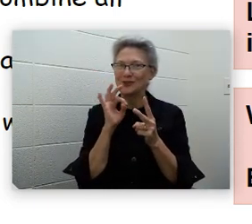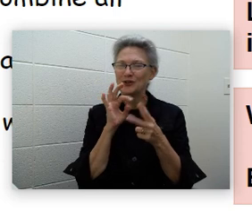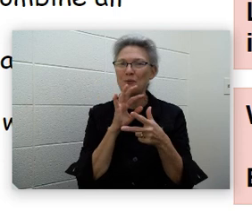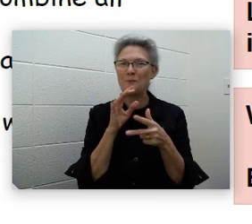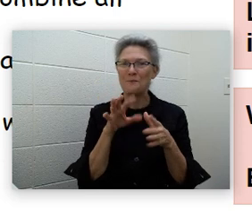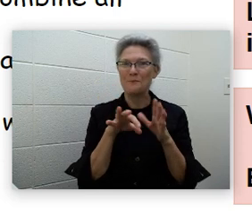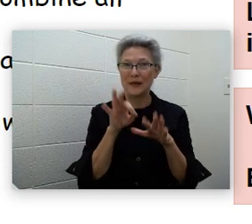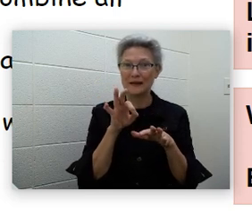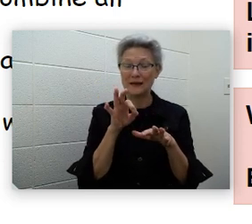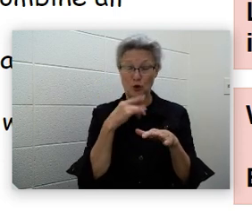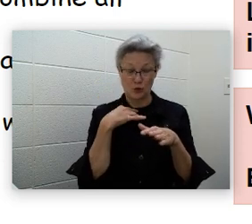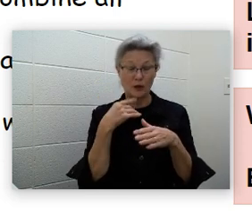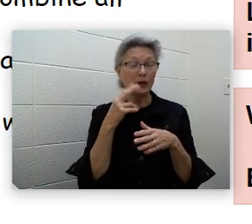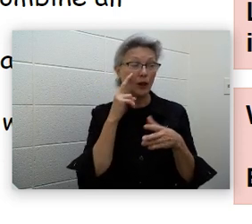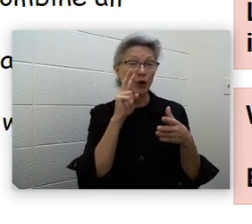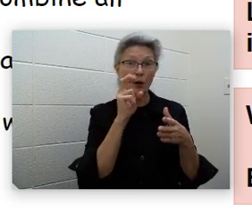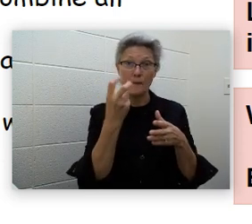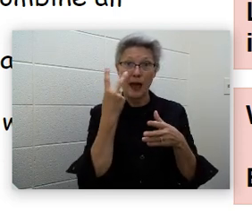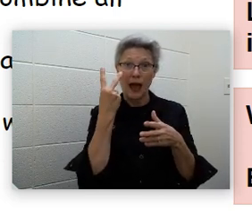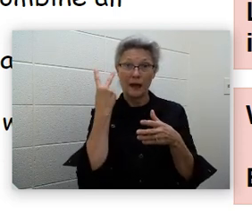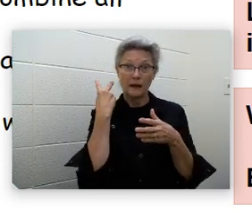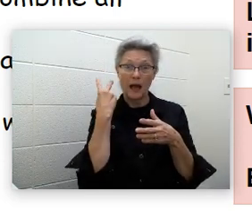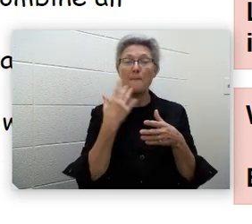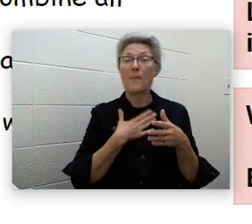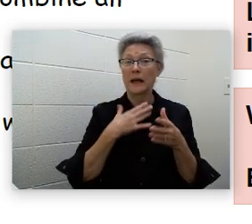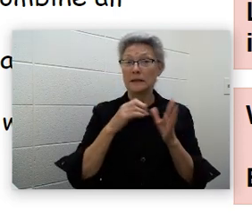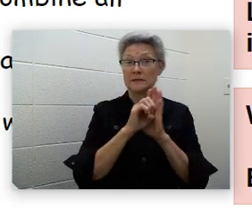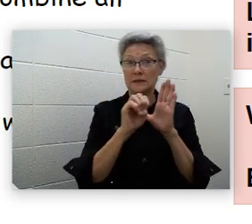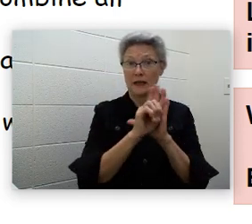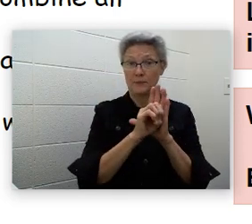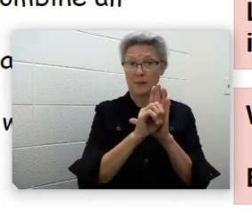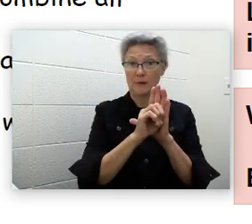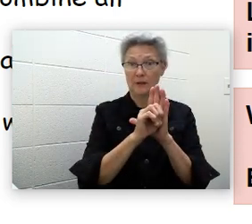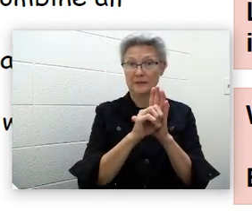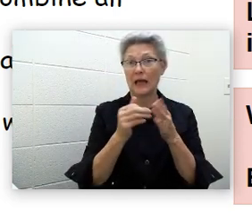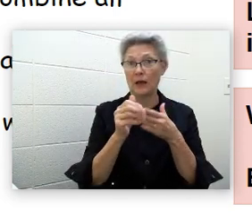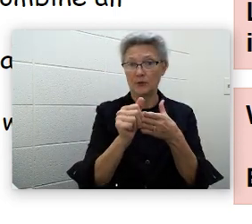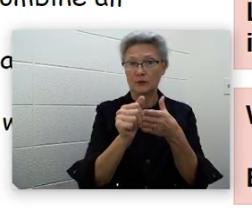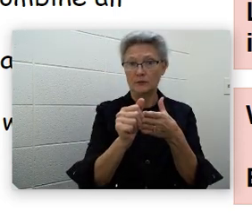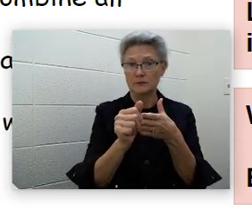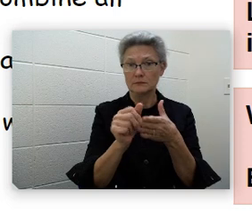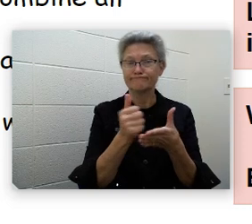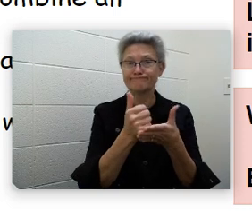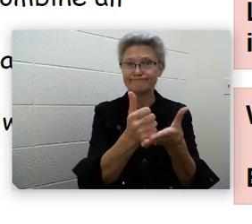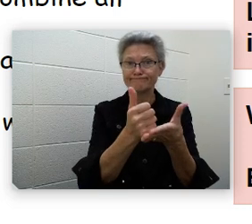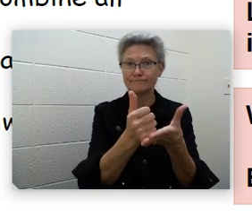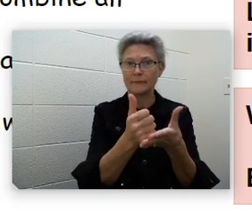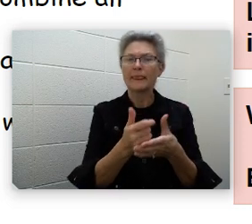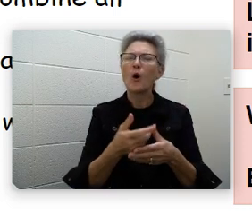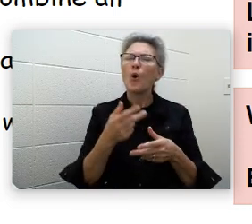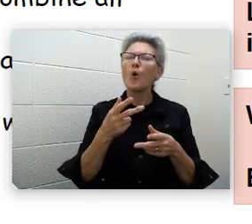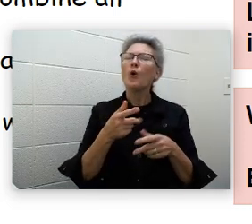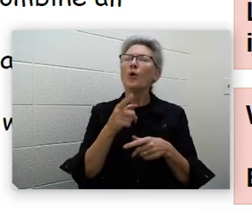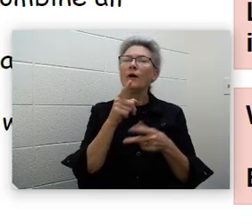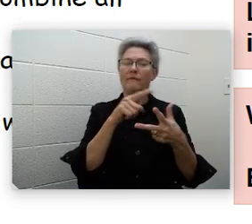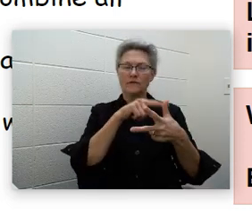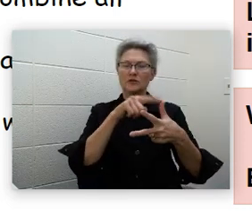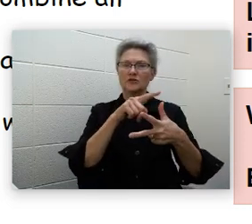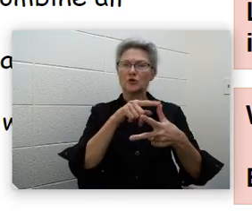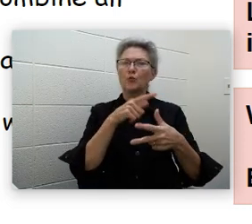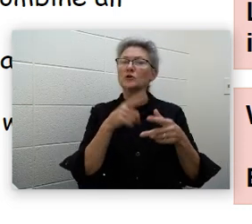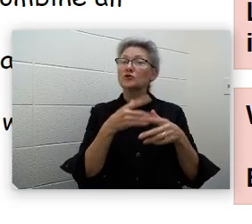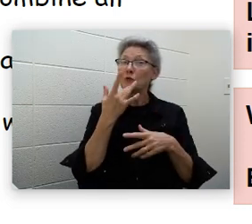guide you. The would you rather questions are, would you rather have your own magic carpet that flies or